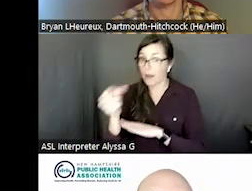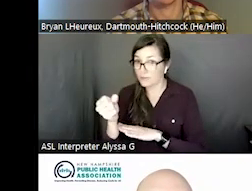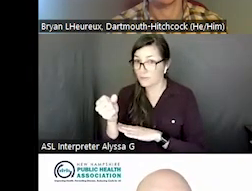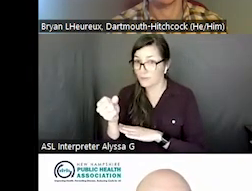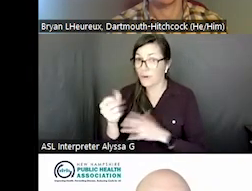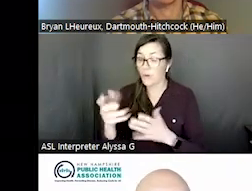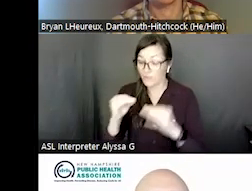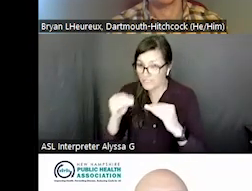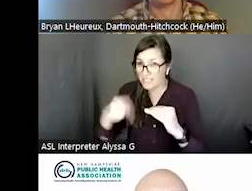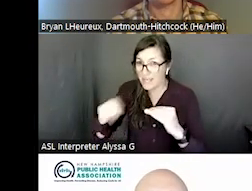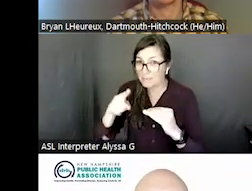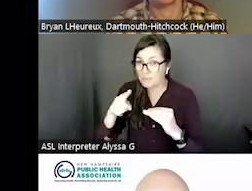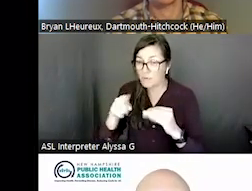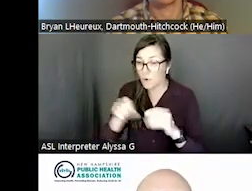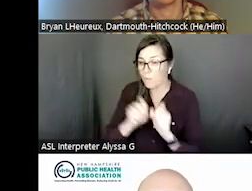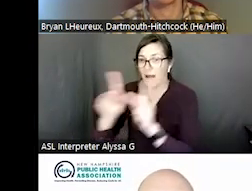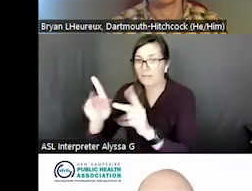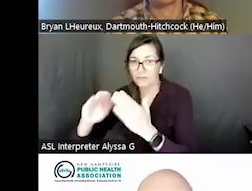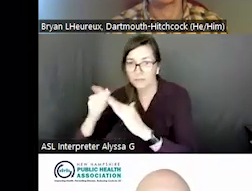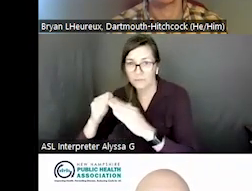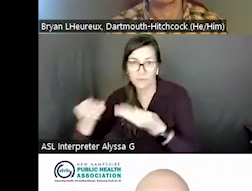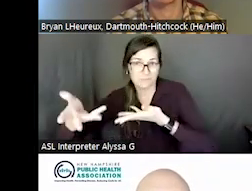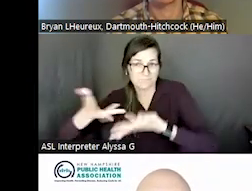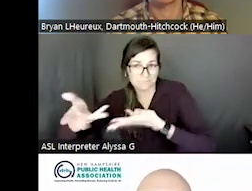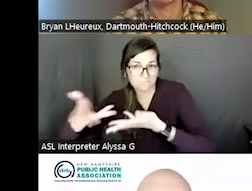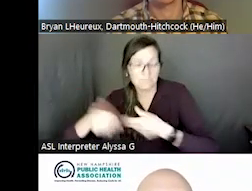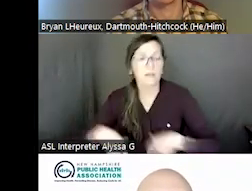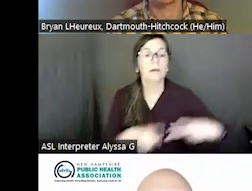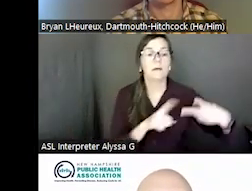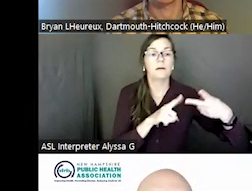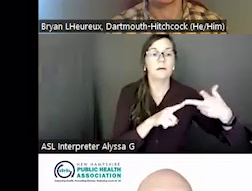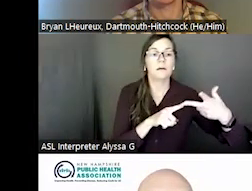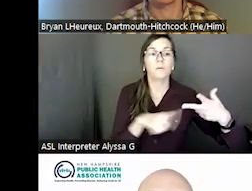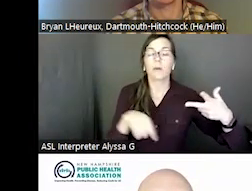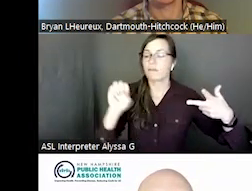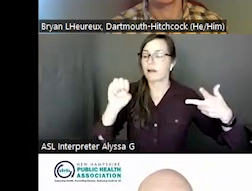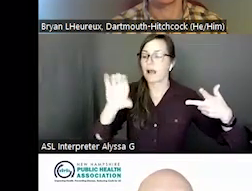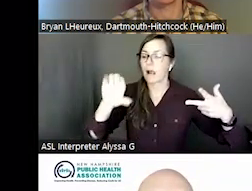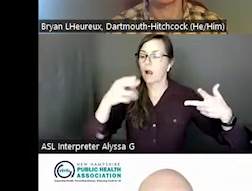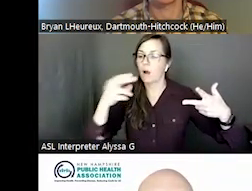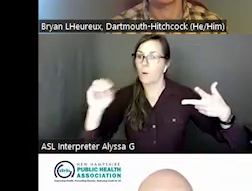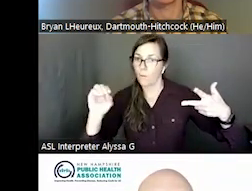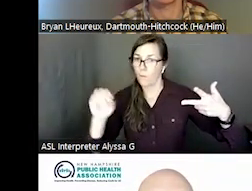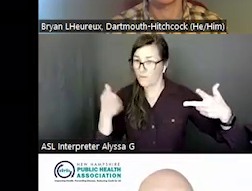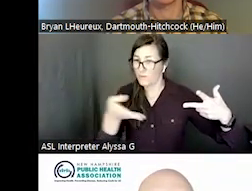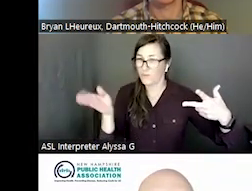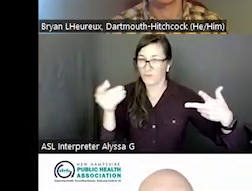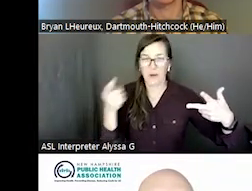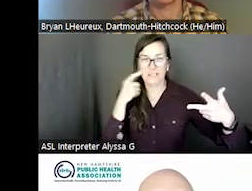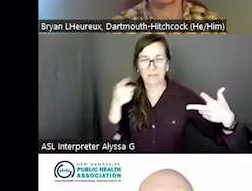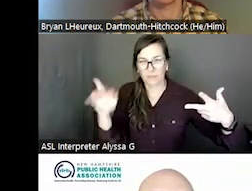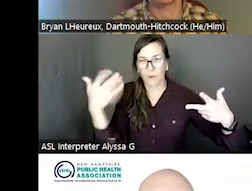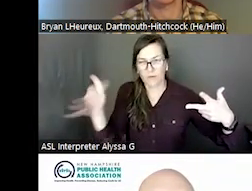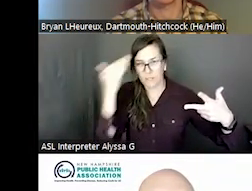health for their communities. We have 2 parallel echoes, which I'm sure you're familiar with, so I won't read the